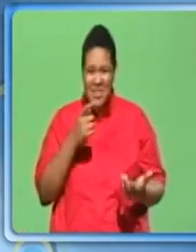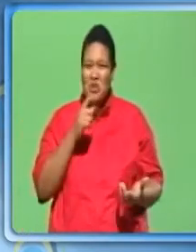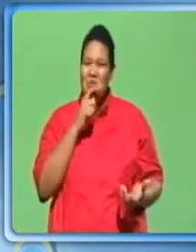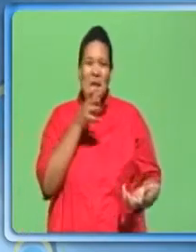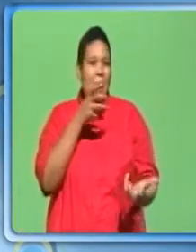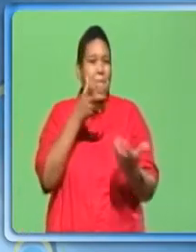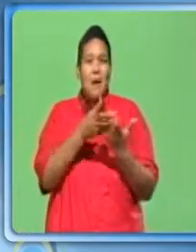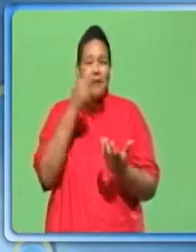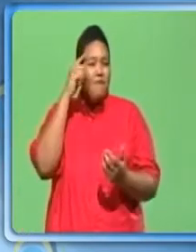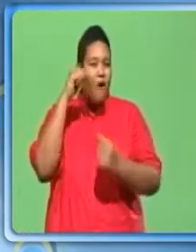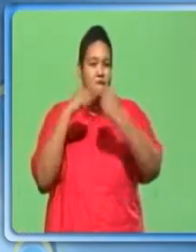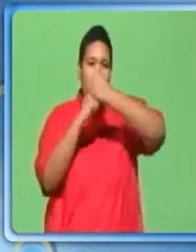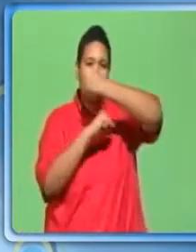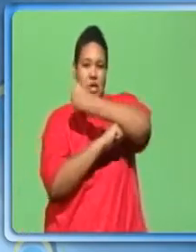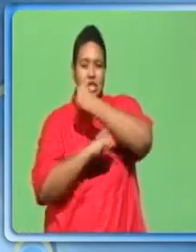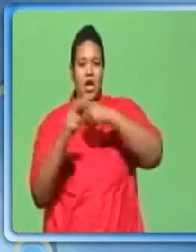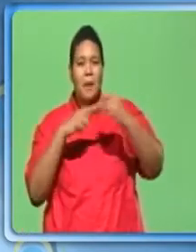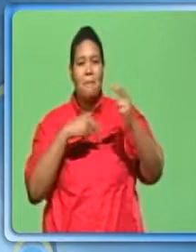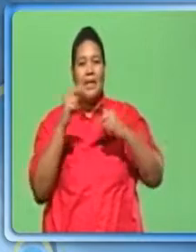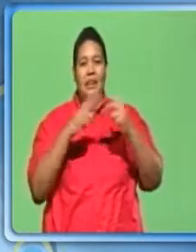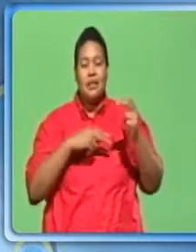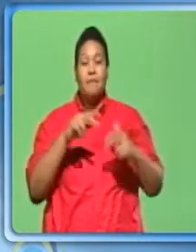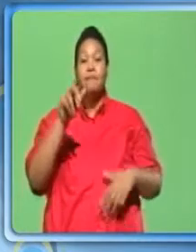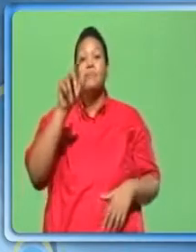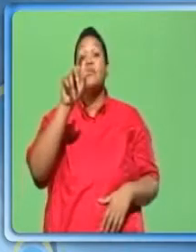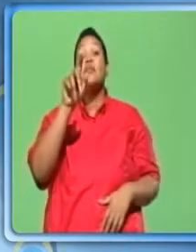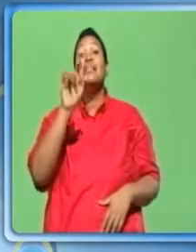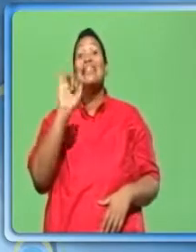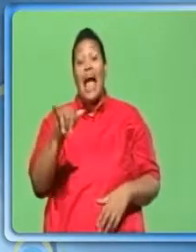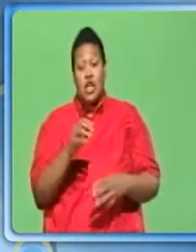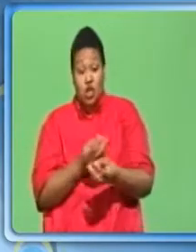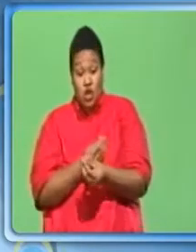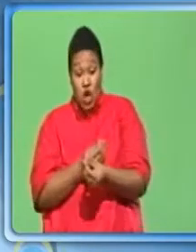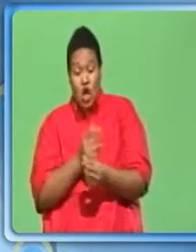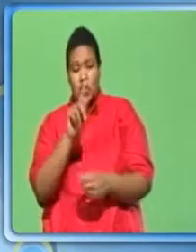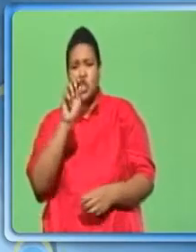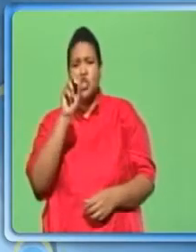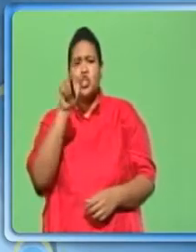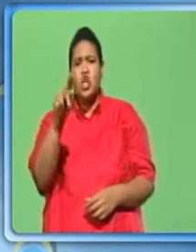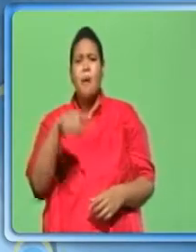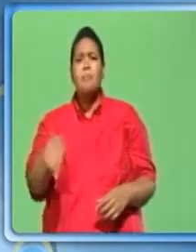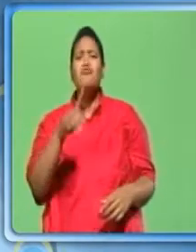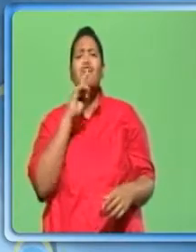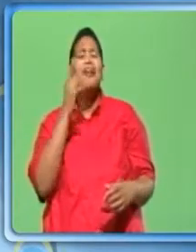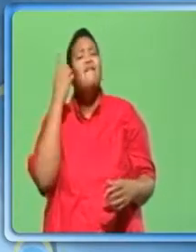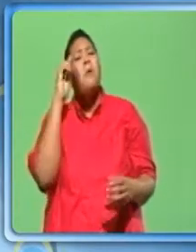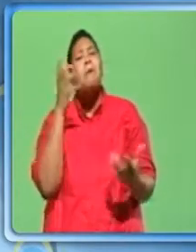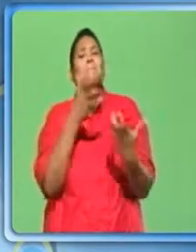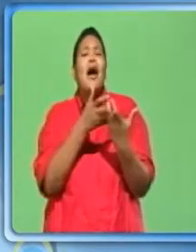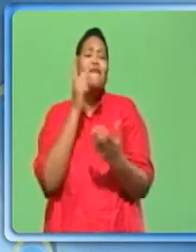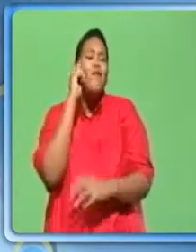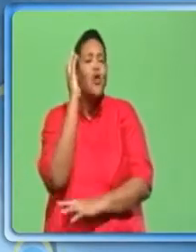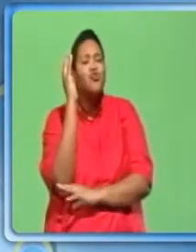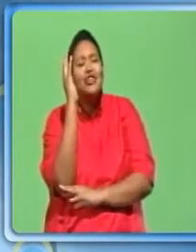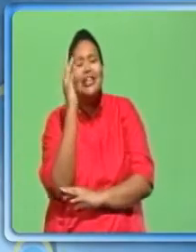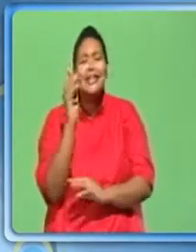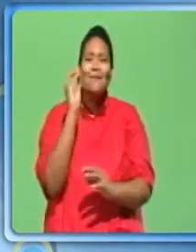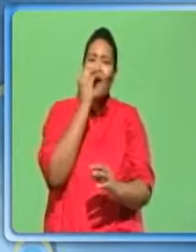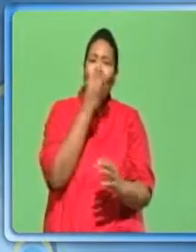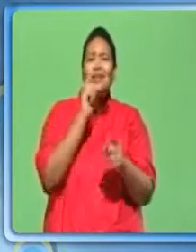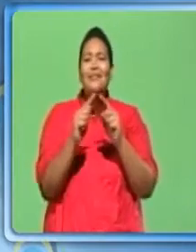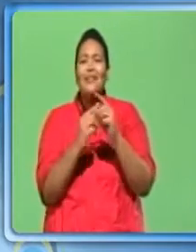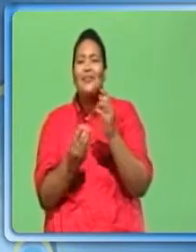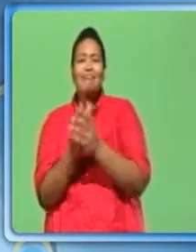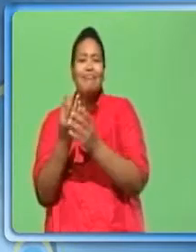for foundations. Topsoil is valuable as a top dressing for gardens and is stockpiled